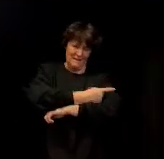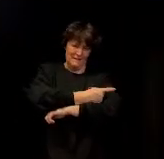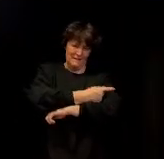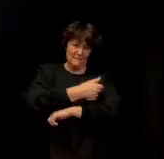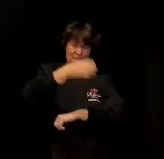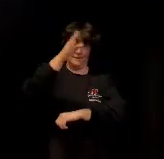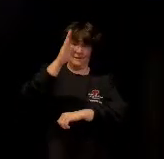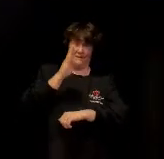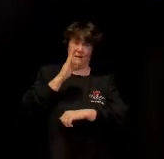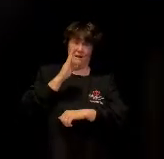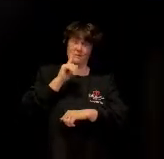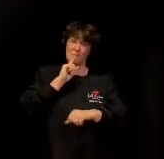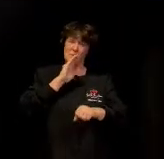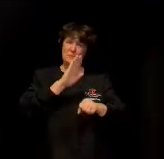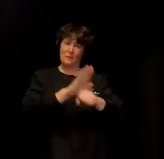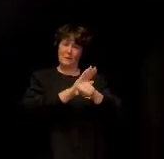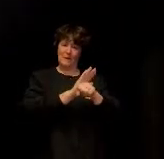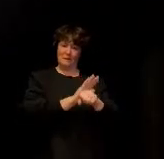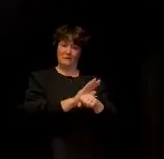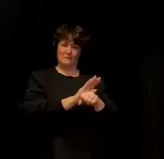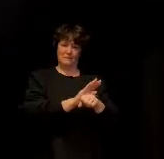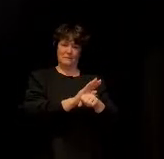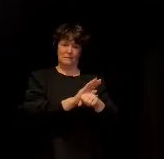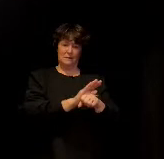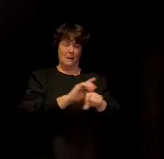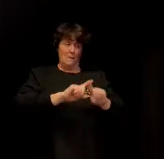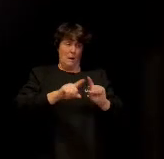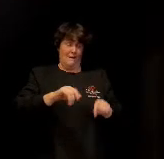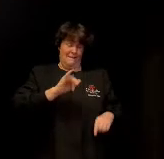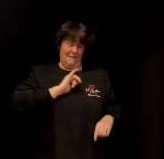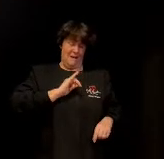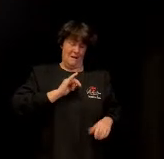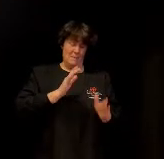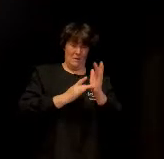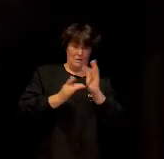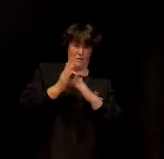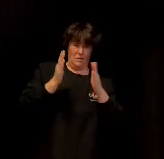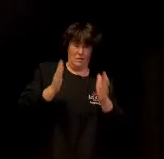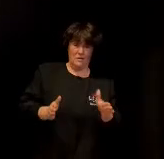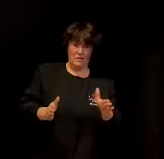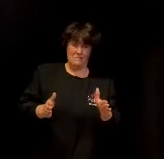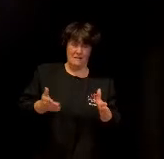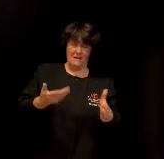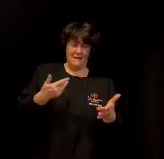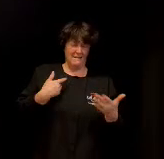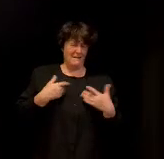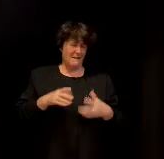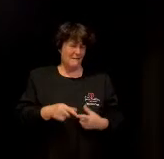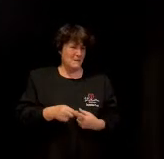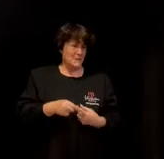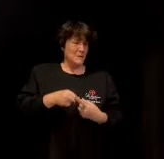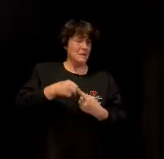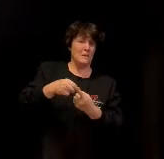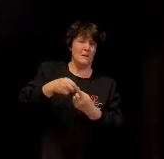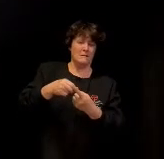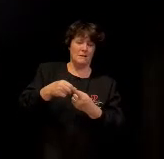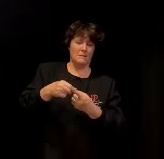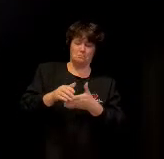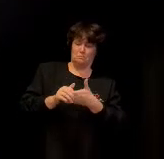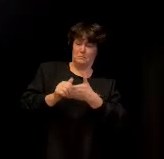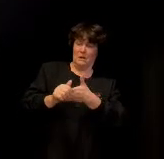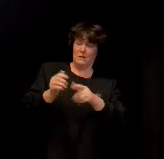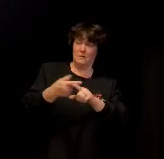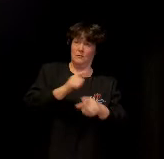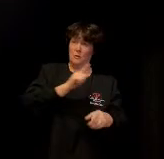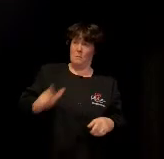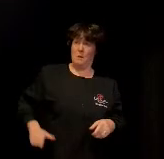God is committed. So as a Christian, though, I can have a specific guidance from the Lord, not